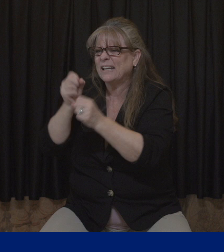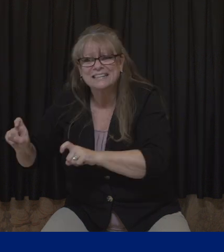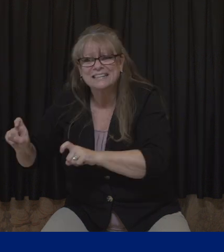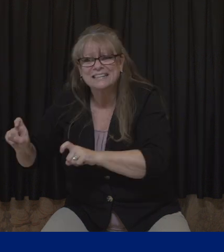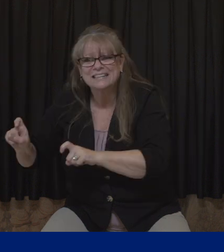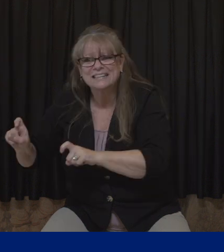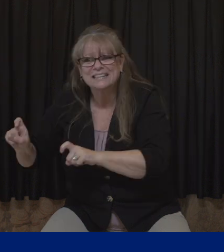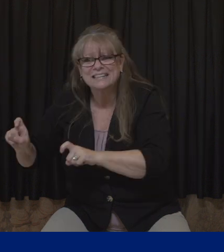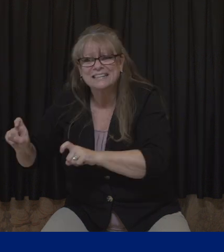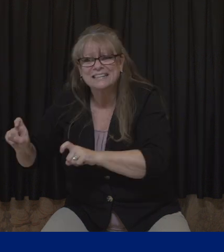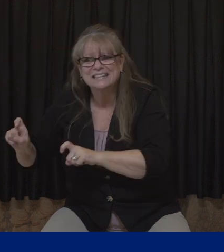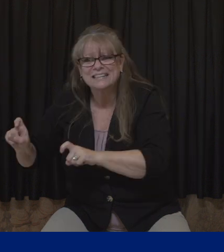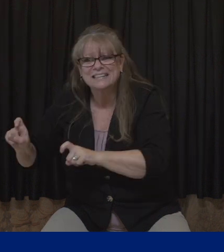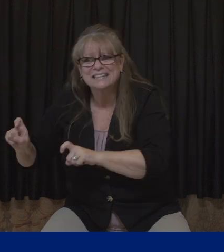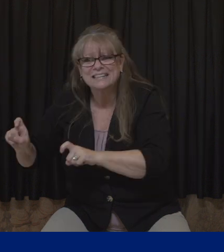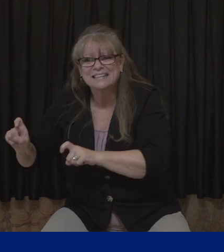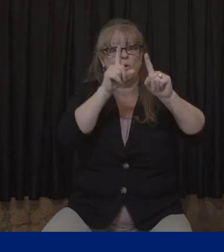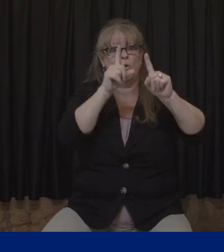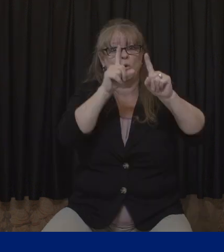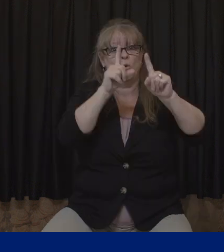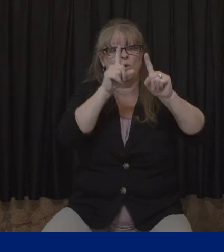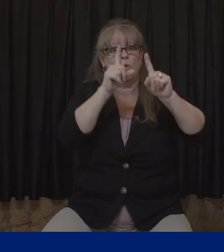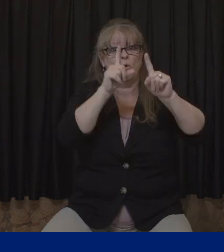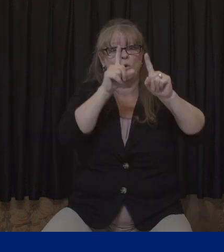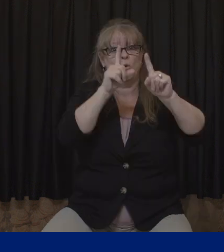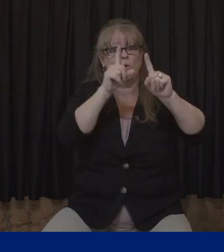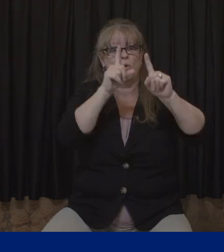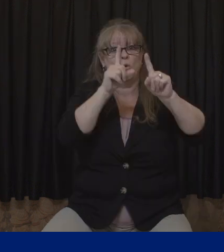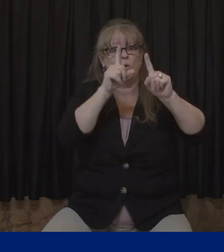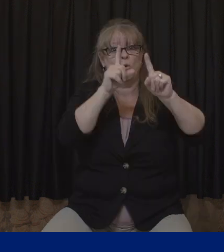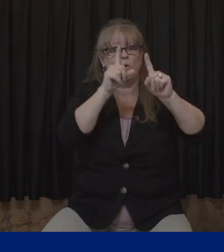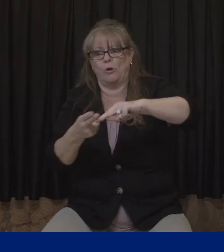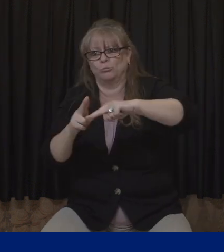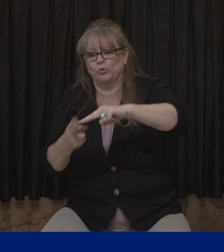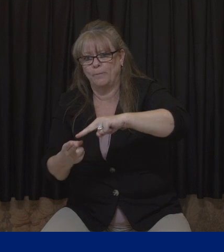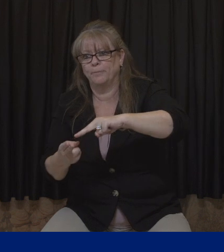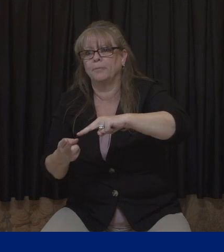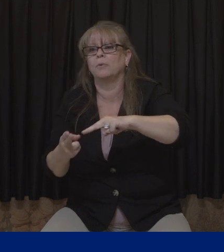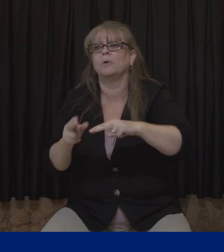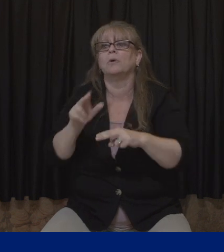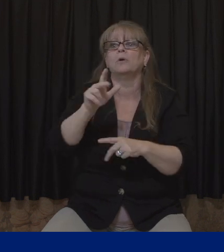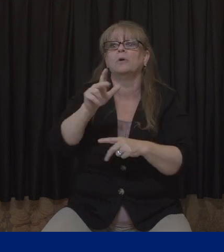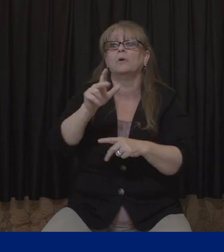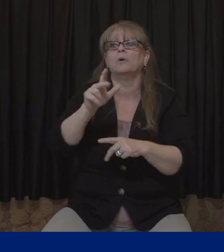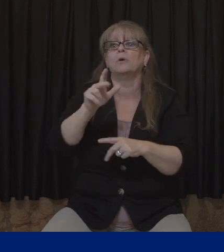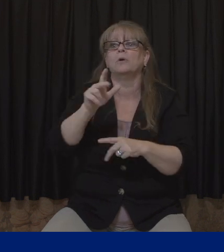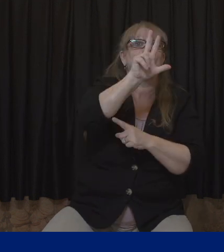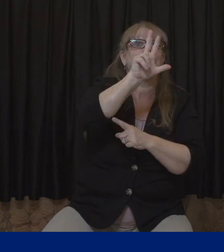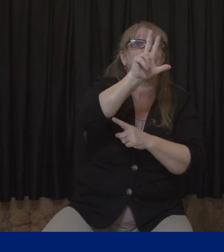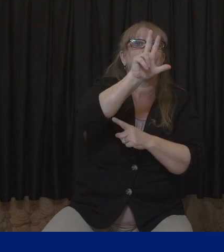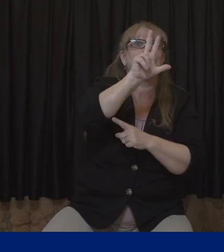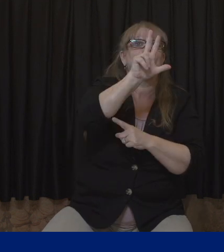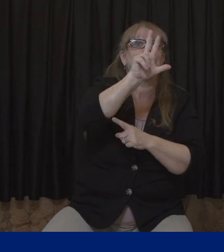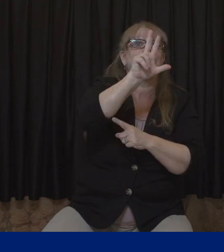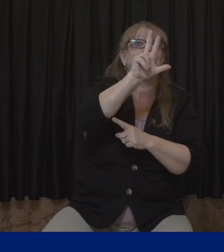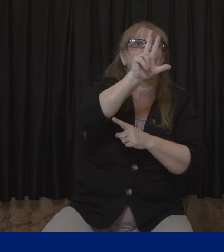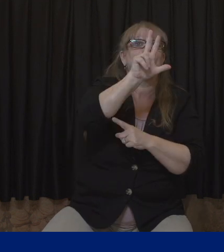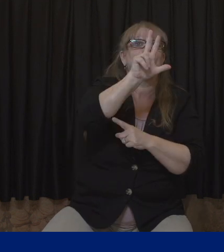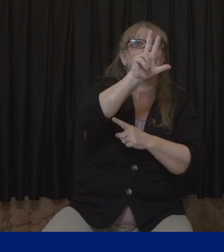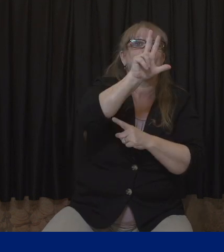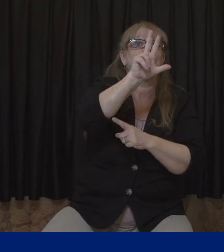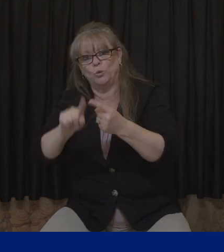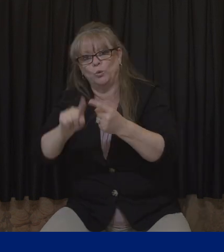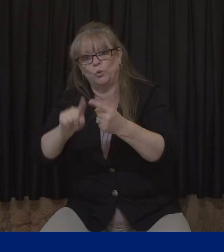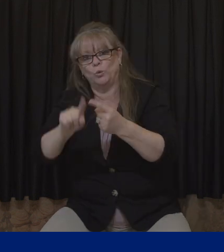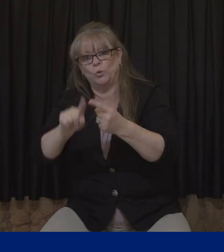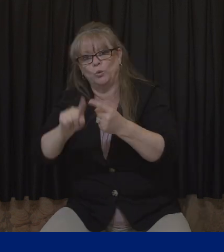1 the contagion or R naught value. And we preserve the healthcare capacity. We have more equipment, plan to continue to